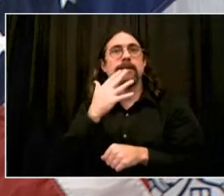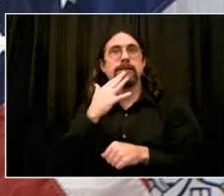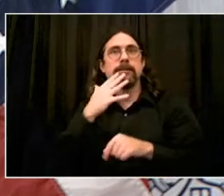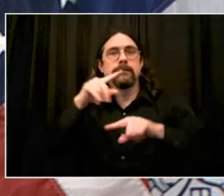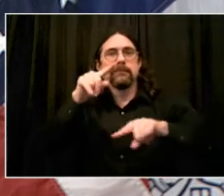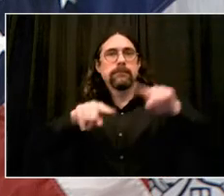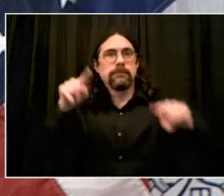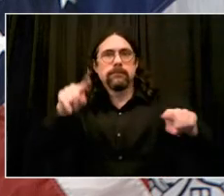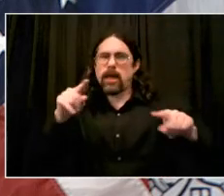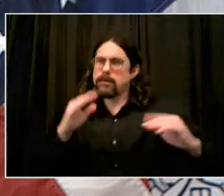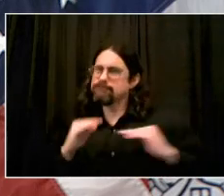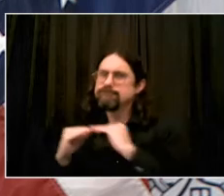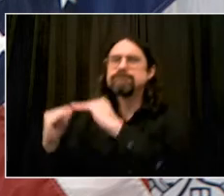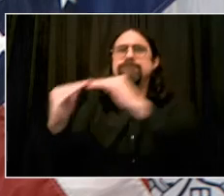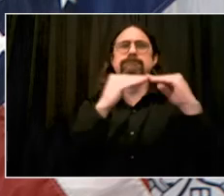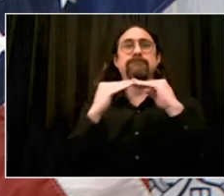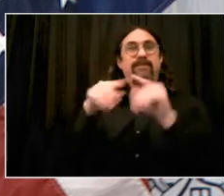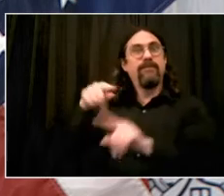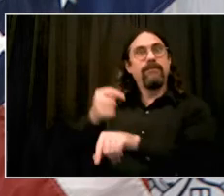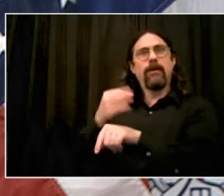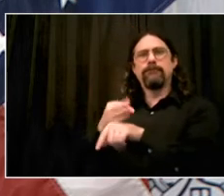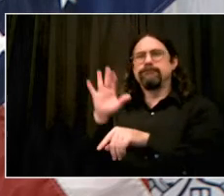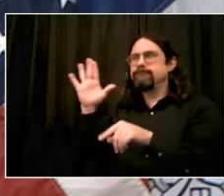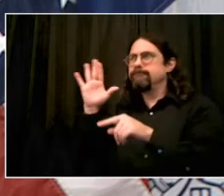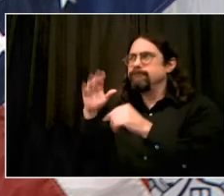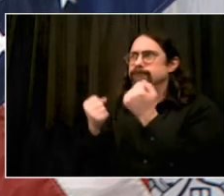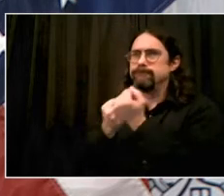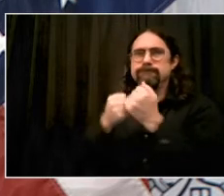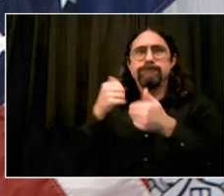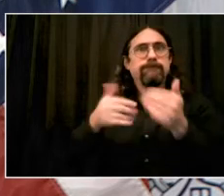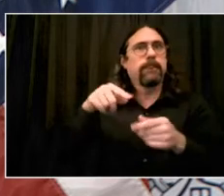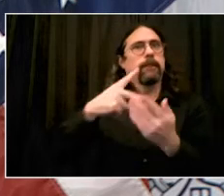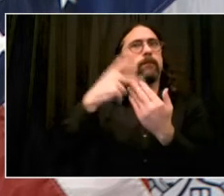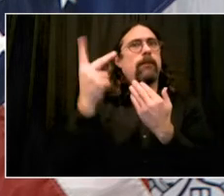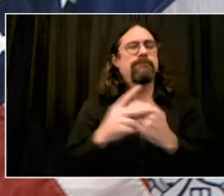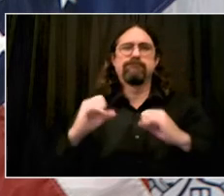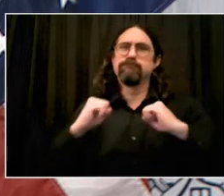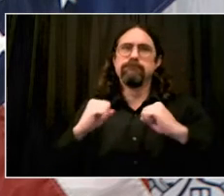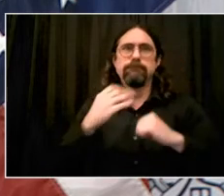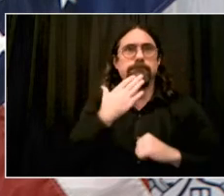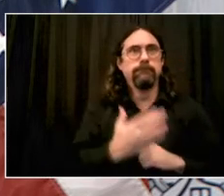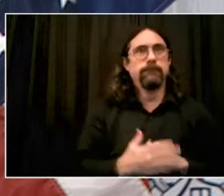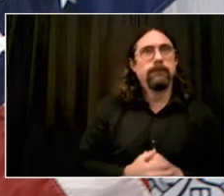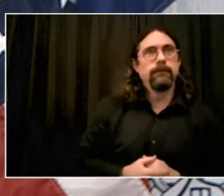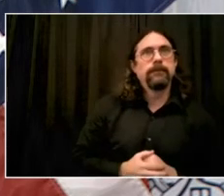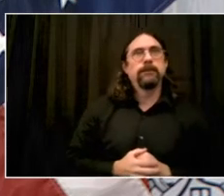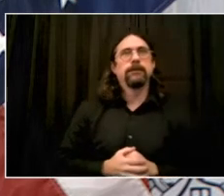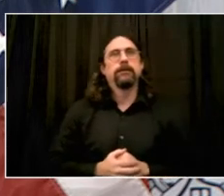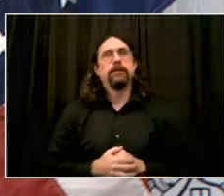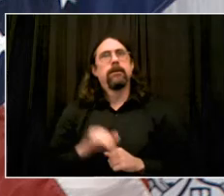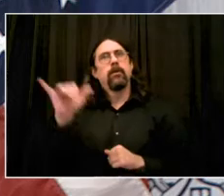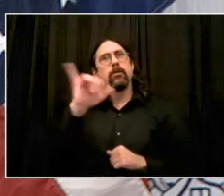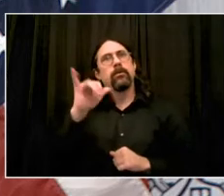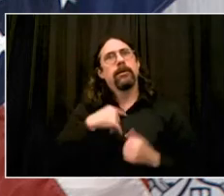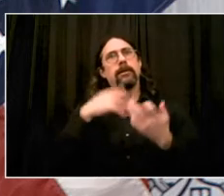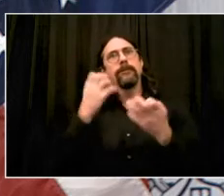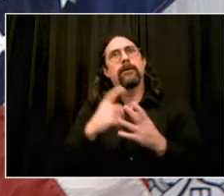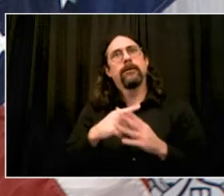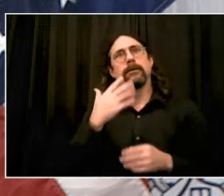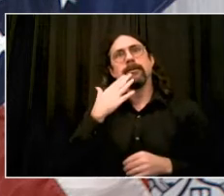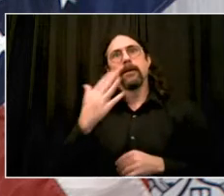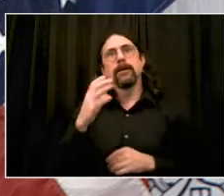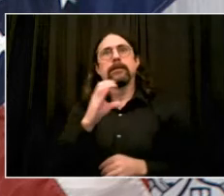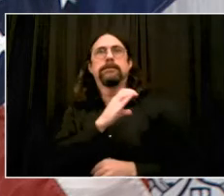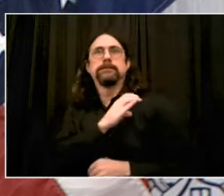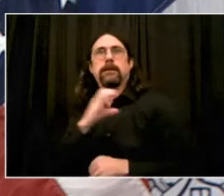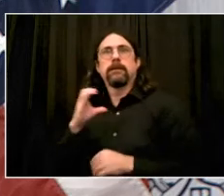a reality now because of the leadership of Councilmember Helen Rosenthal. And Phil Thompson's right. This has been a passion